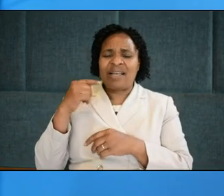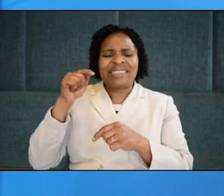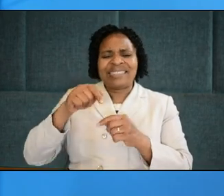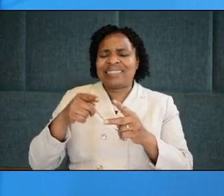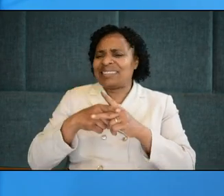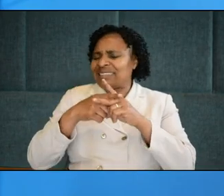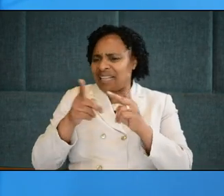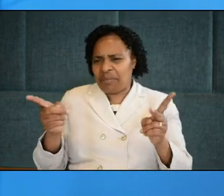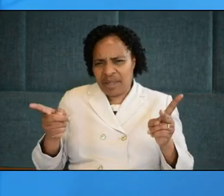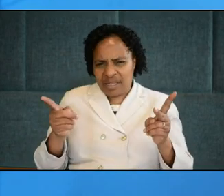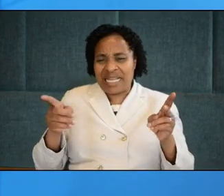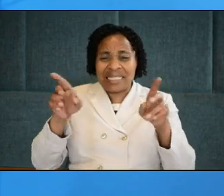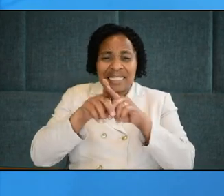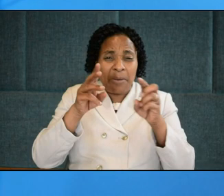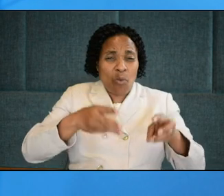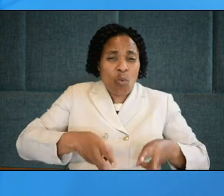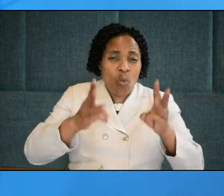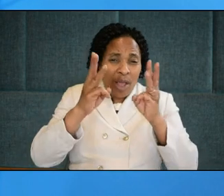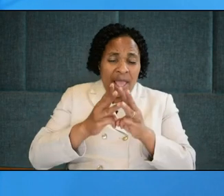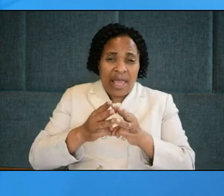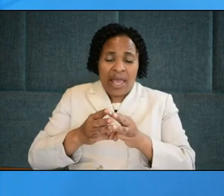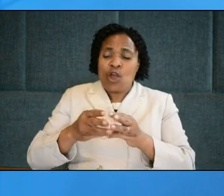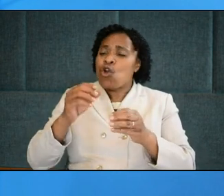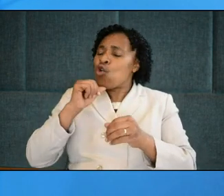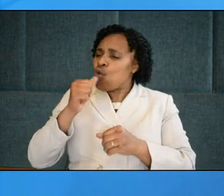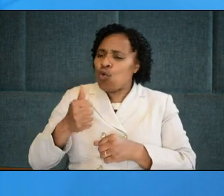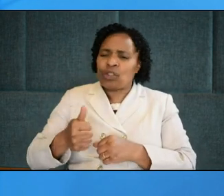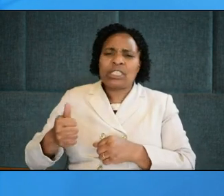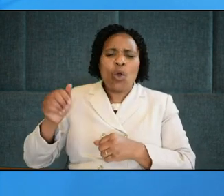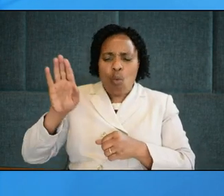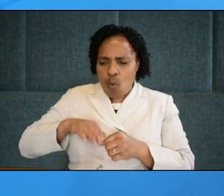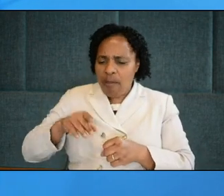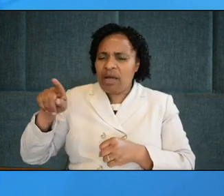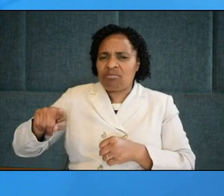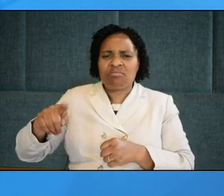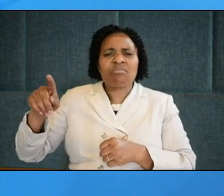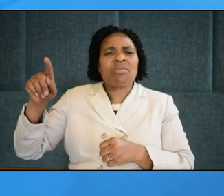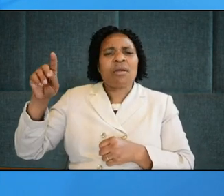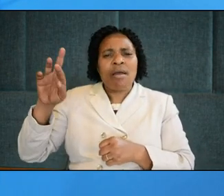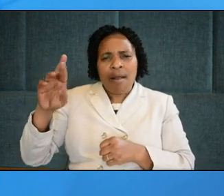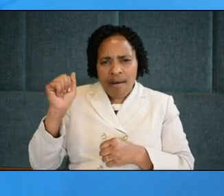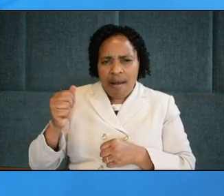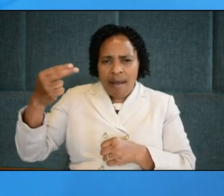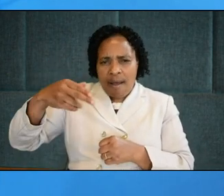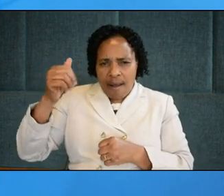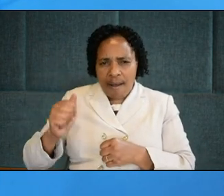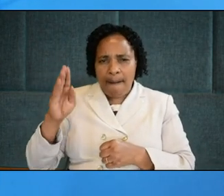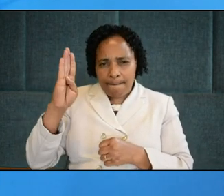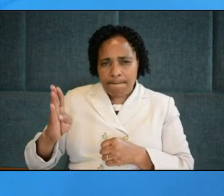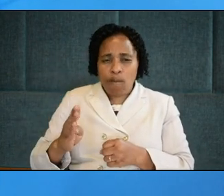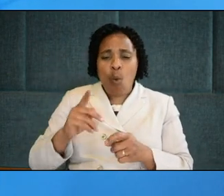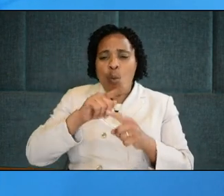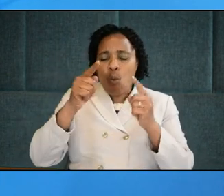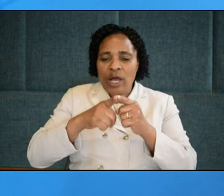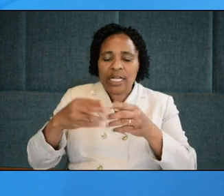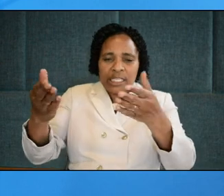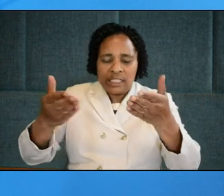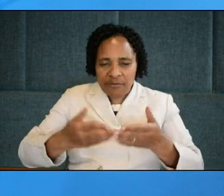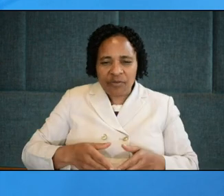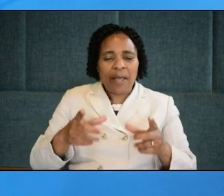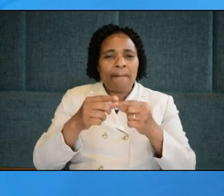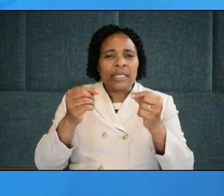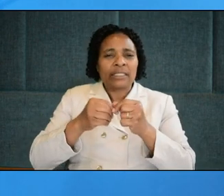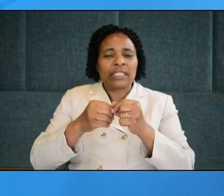in the beginning, in the same way was not Rahab the harlot also justified by the works when she received the messengers and sent